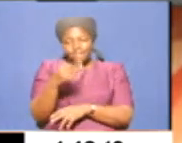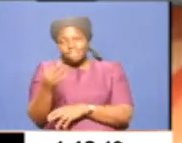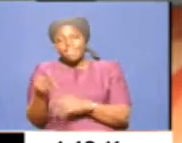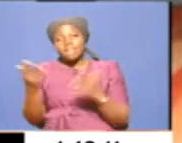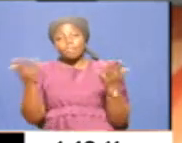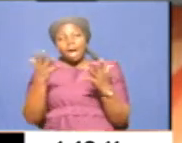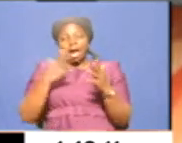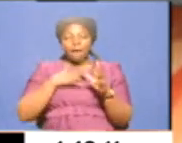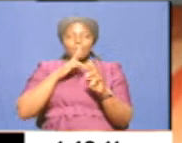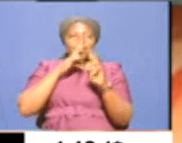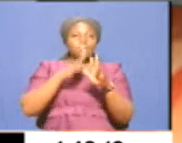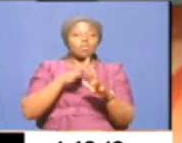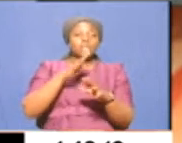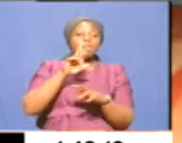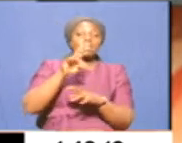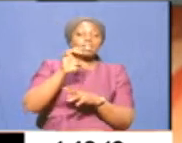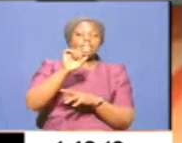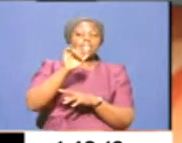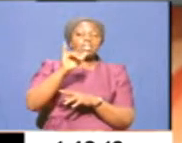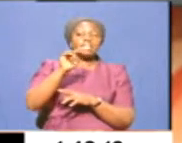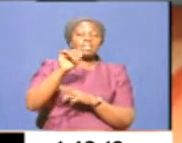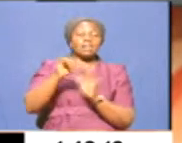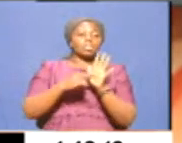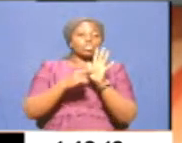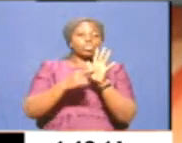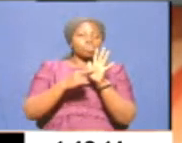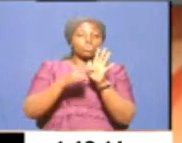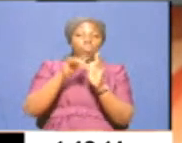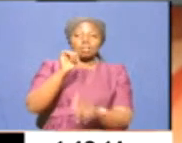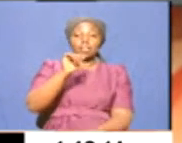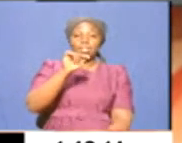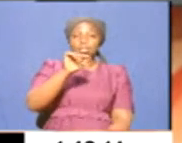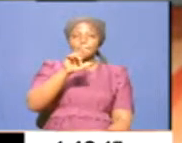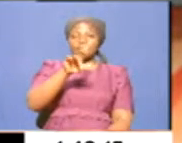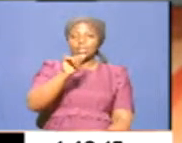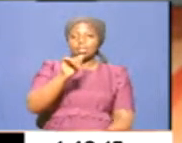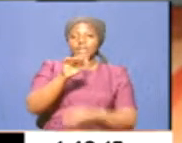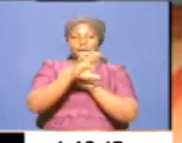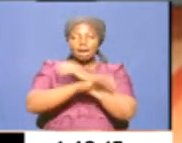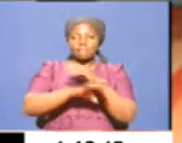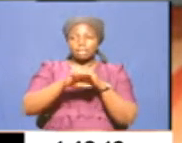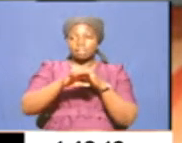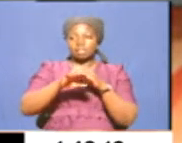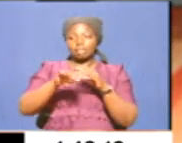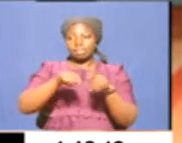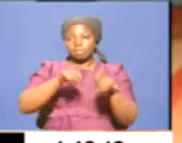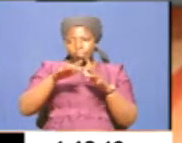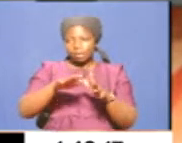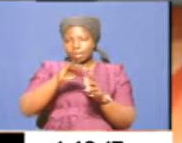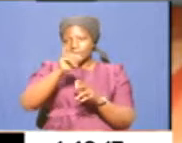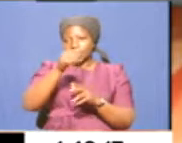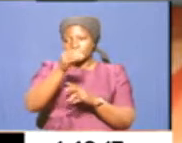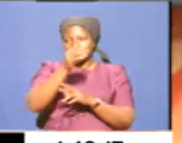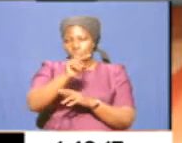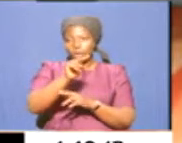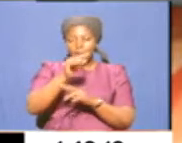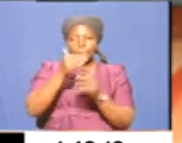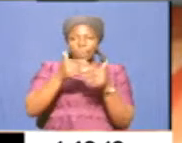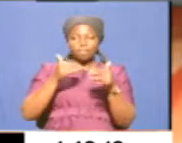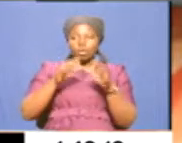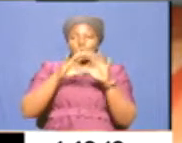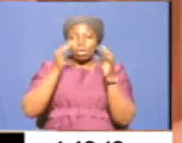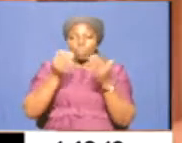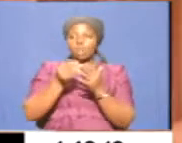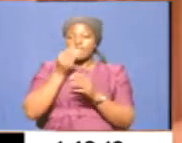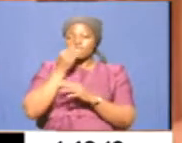Manyara highlights reflections of Agra Country Manager John Masharia ahead of the World Food Day set for 16th October.